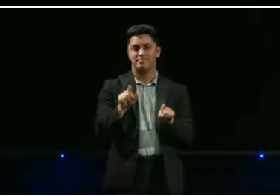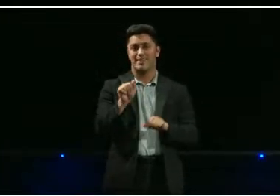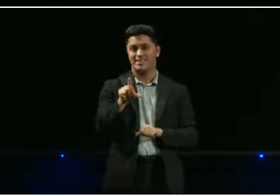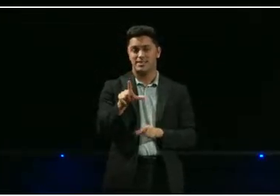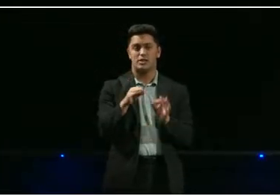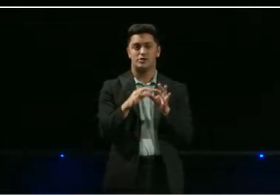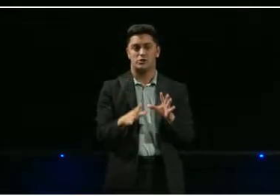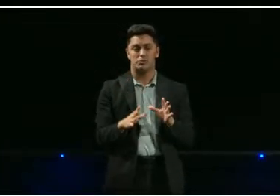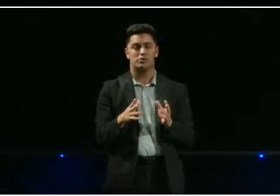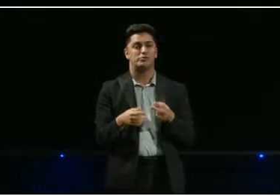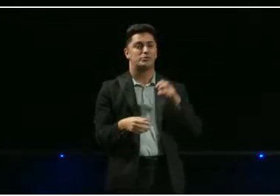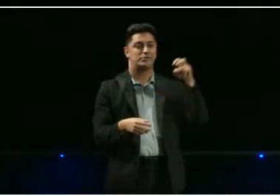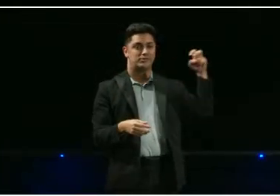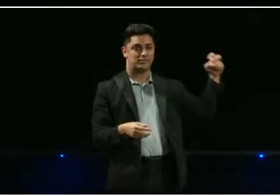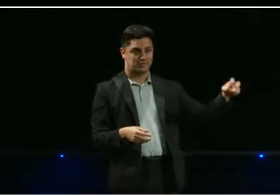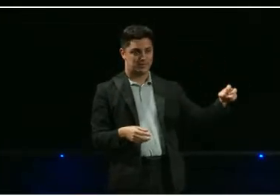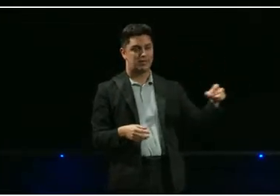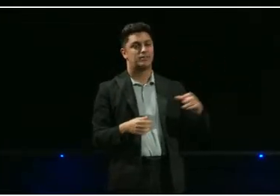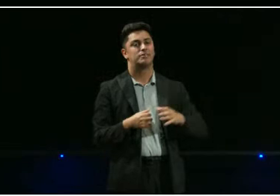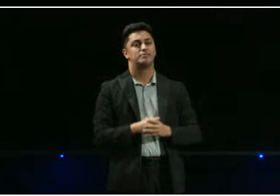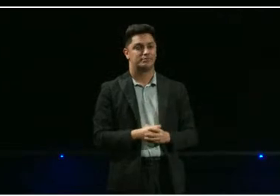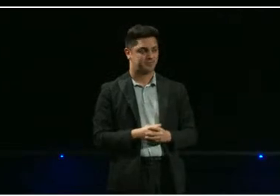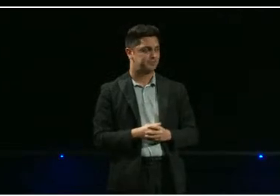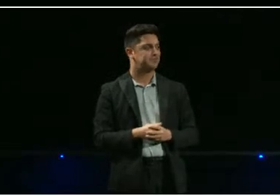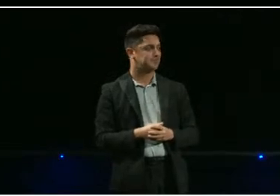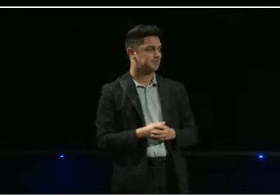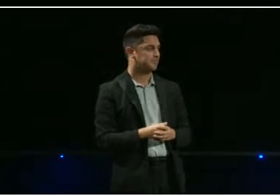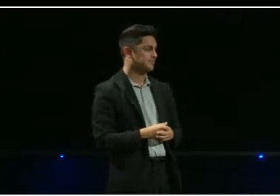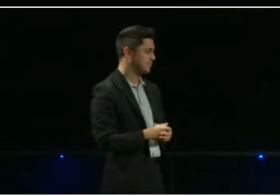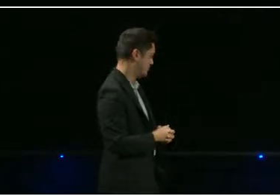ASL interpreter to please take their seat.